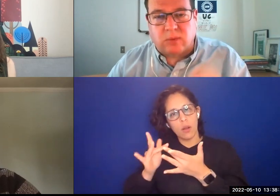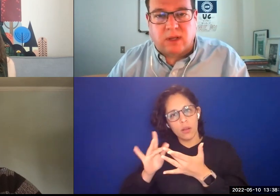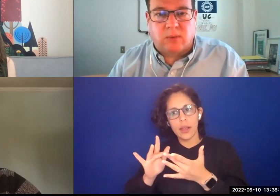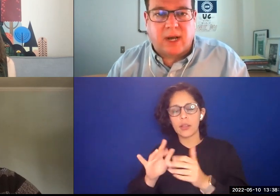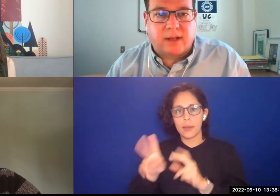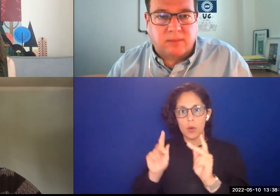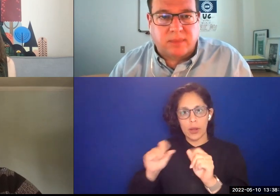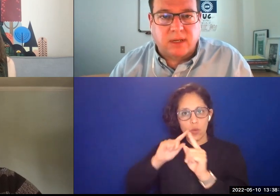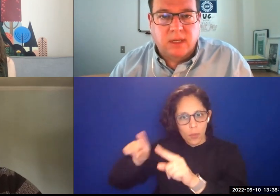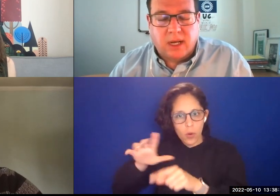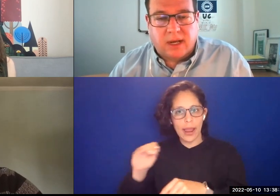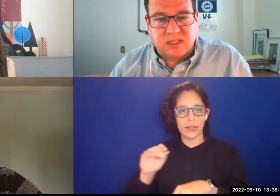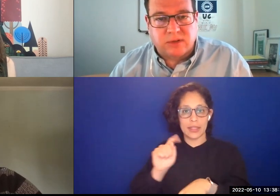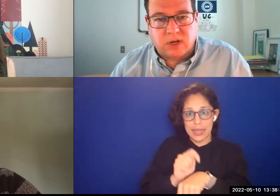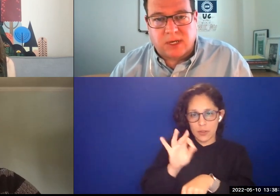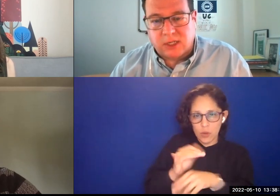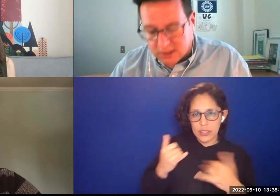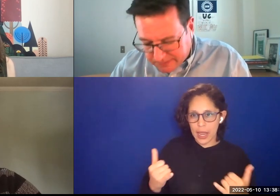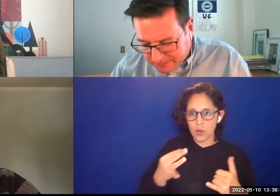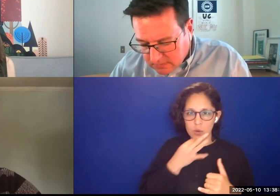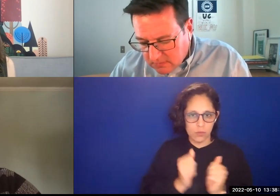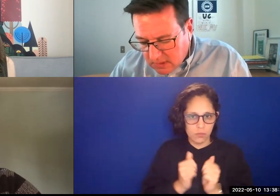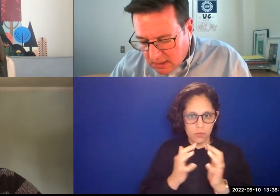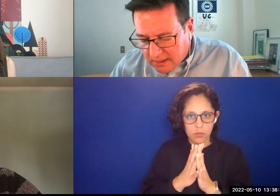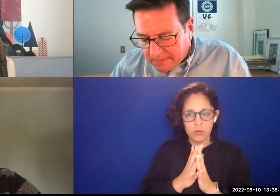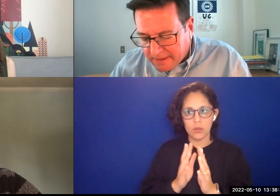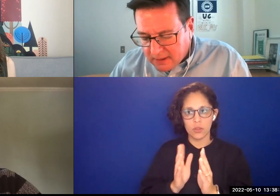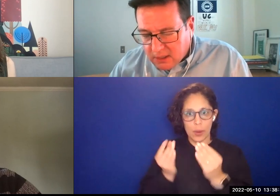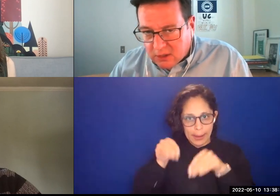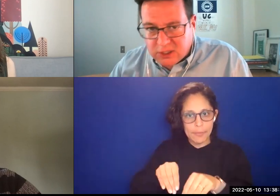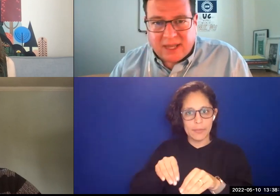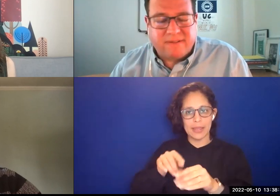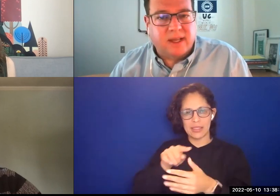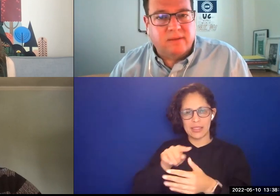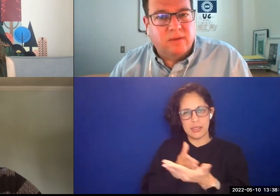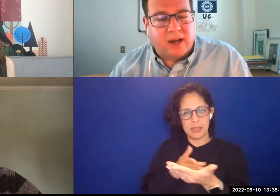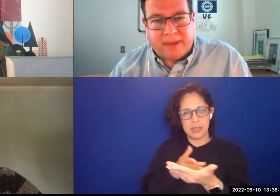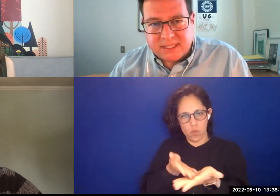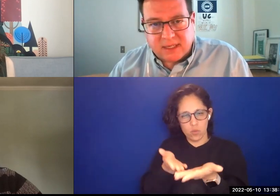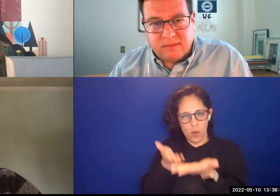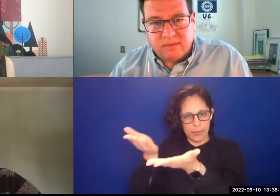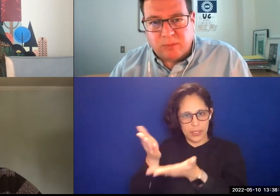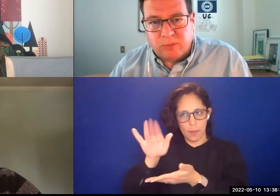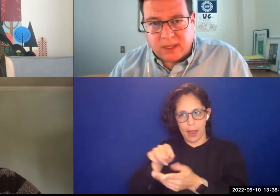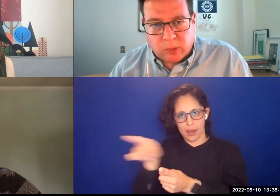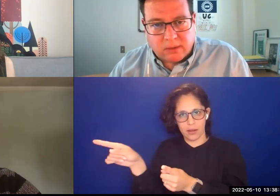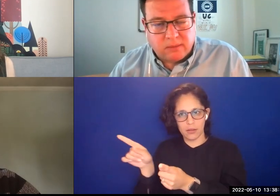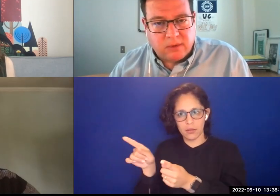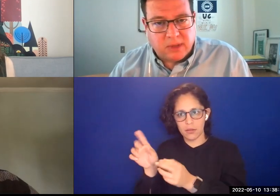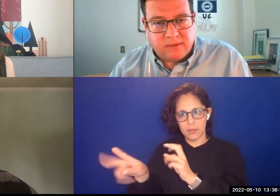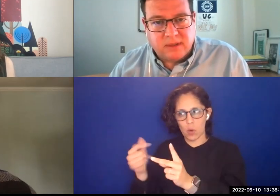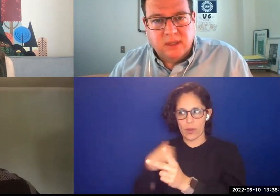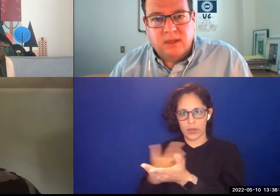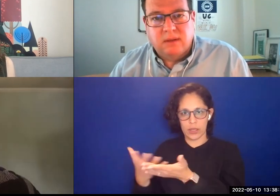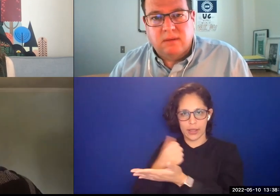that's underway now to implement some of those recommendations. You know, certainly I feel like at a basic, really important